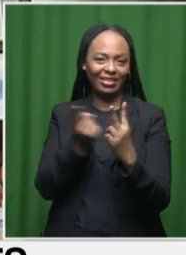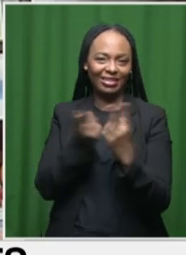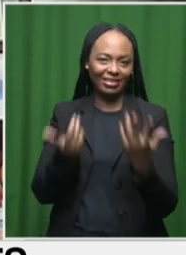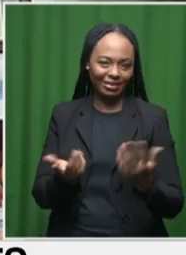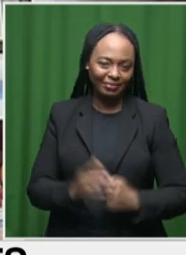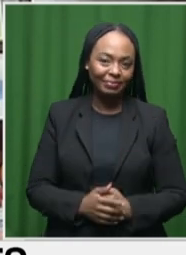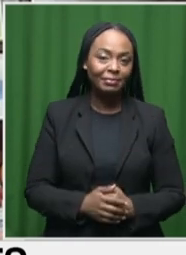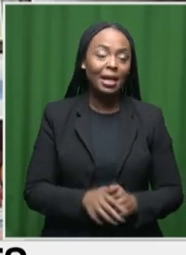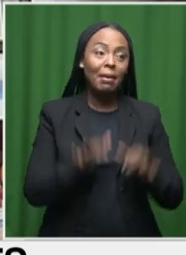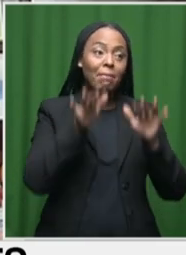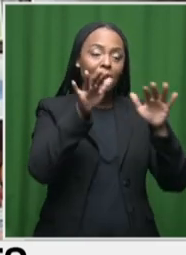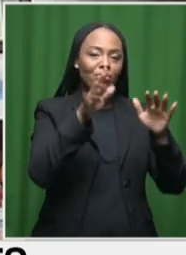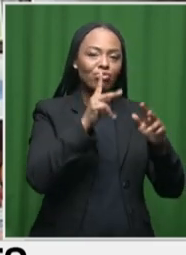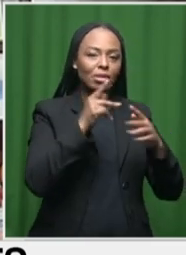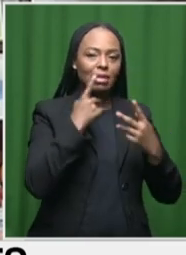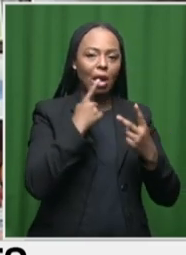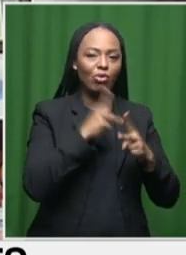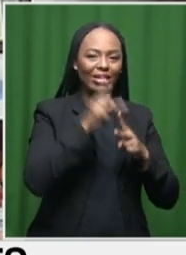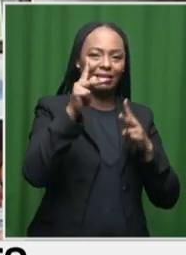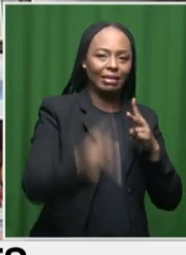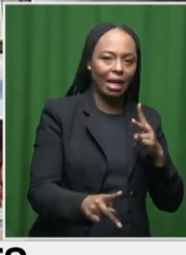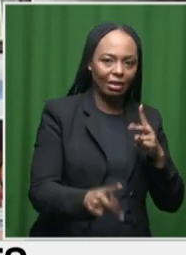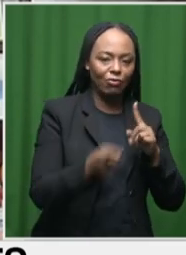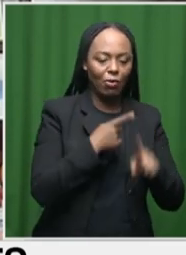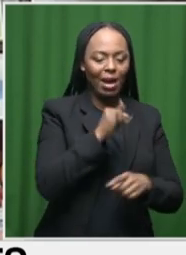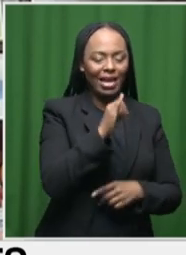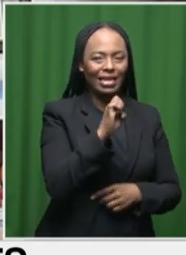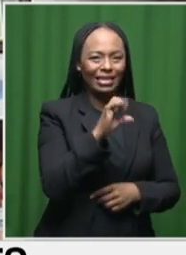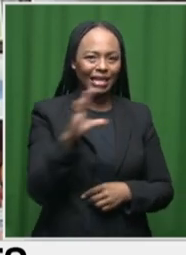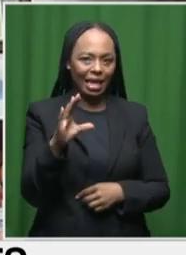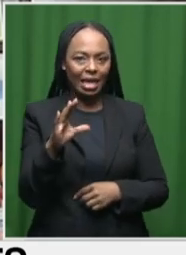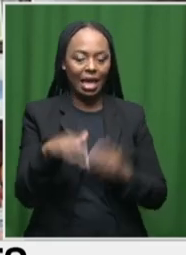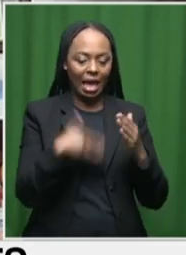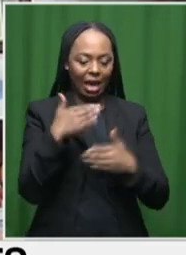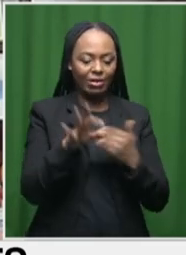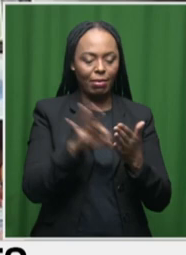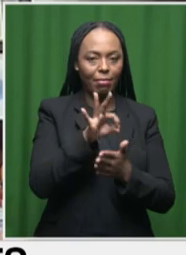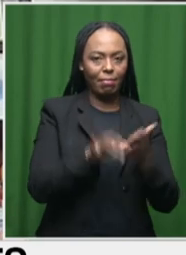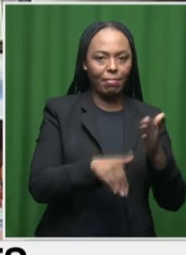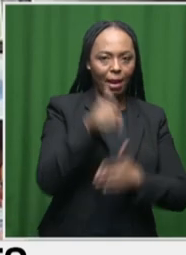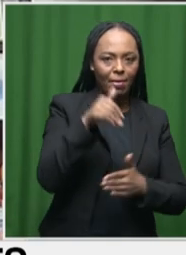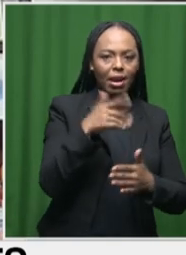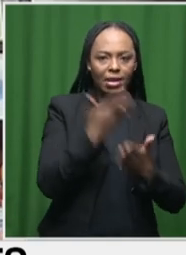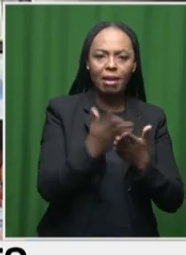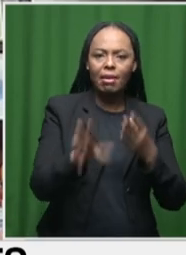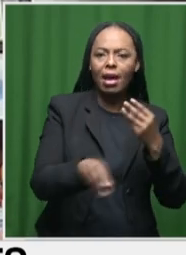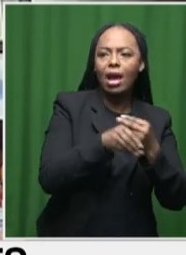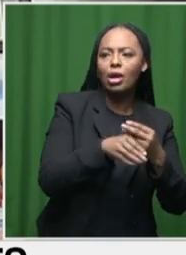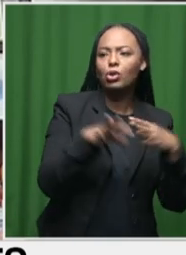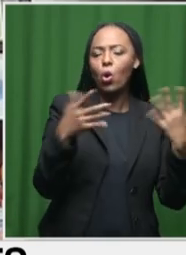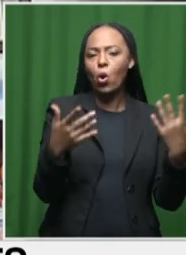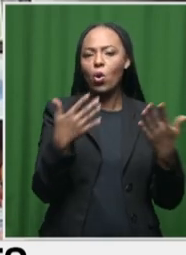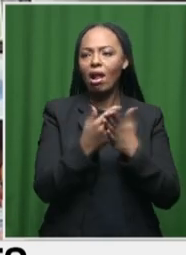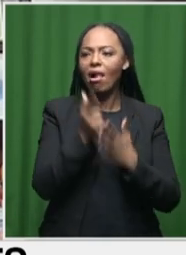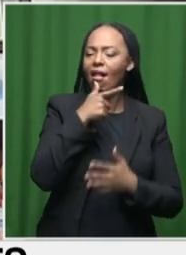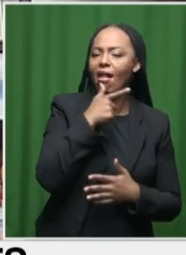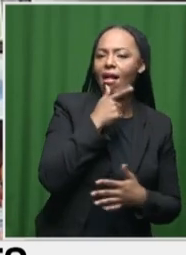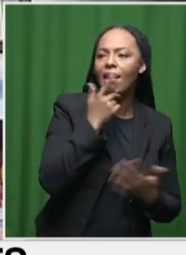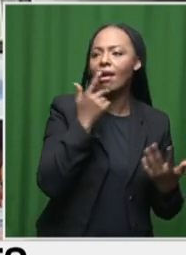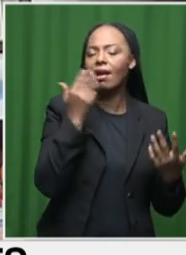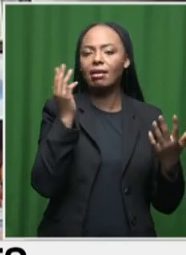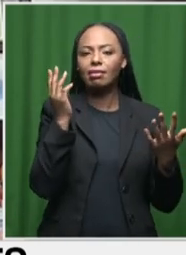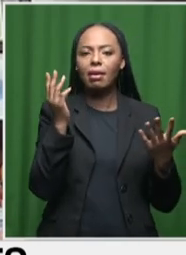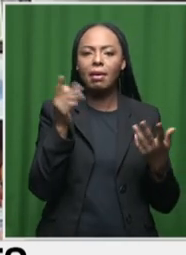results of the IEC after these by-elections that I've described. I could add Lamberts Bay, I could add Matsikama van der Reinstorp, I could